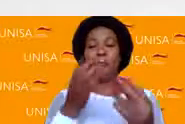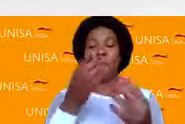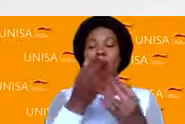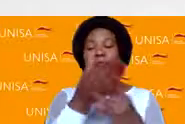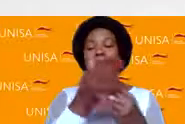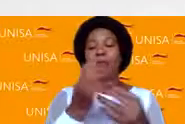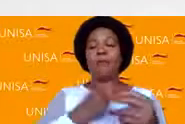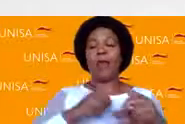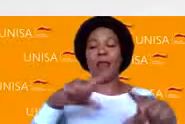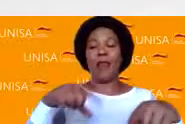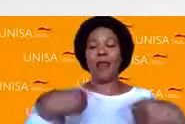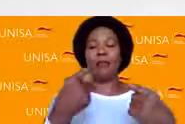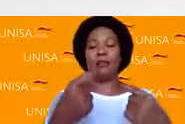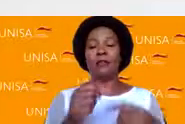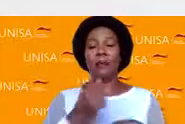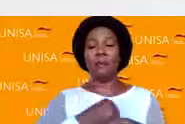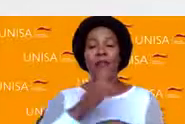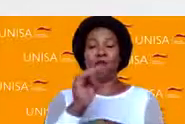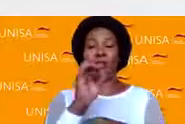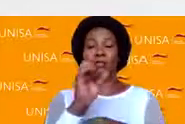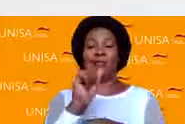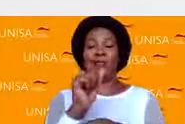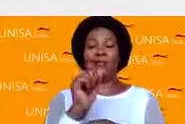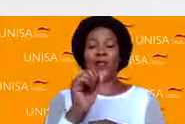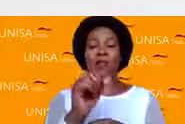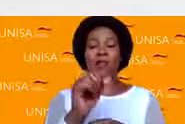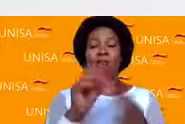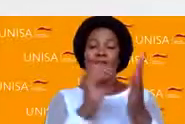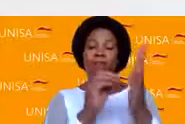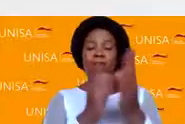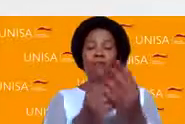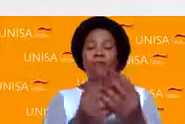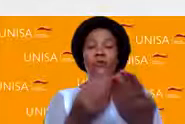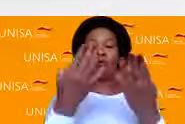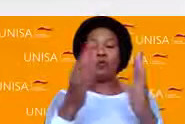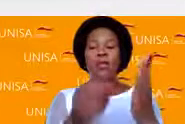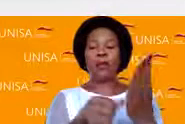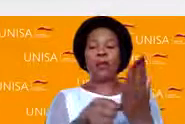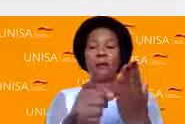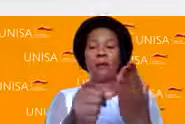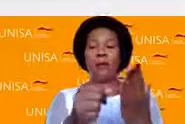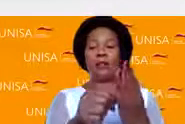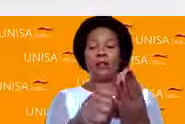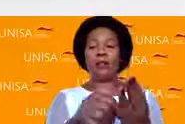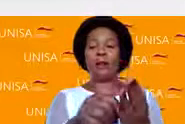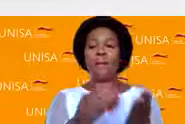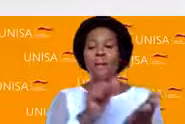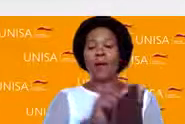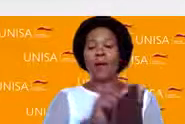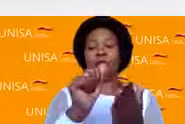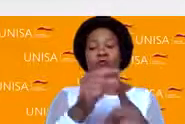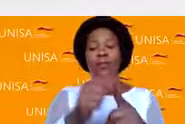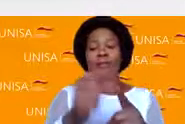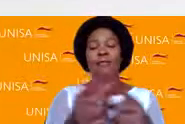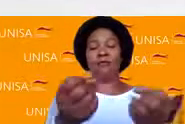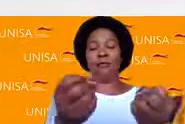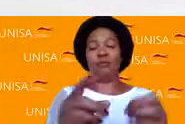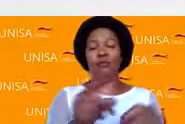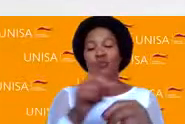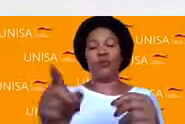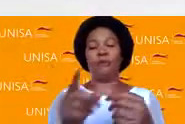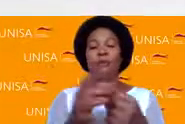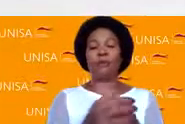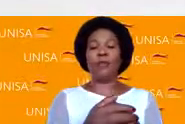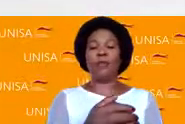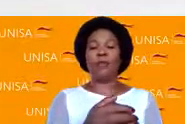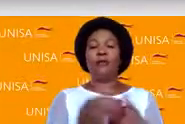on myUnisa to log in, it's only your student number and the password that was provided to you. And you type the password in